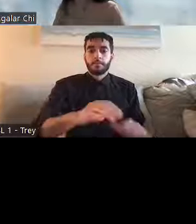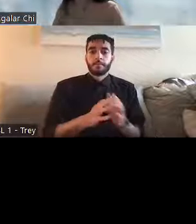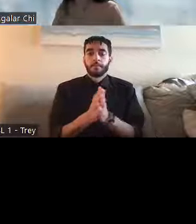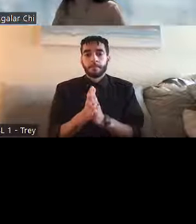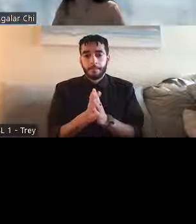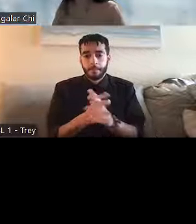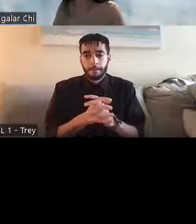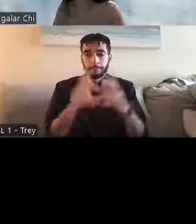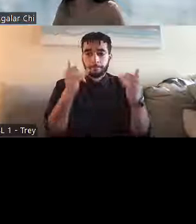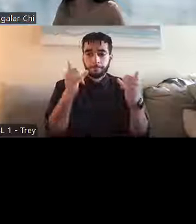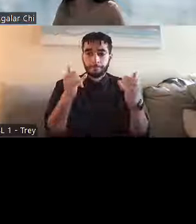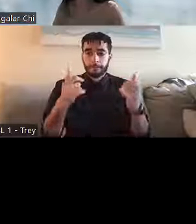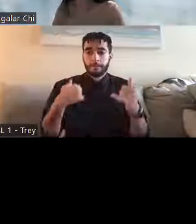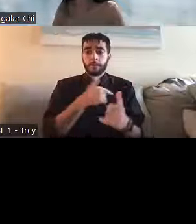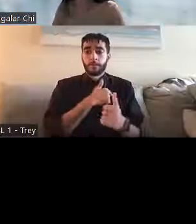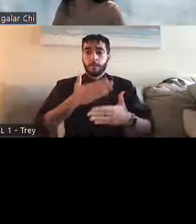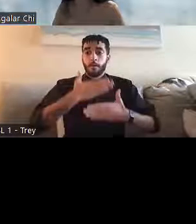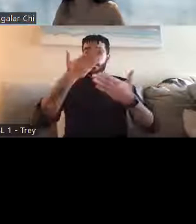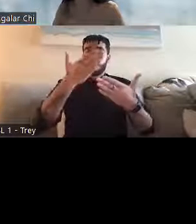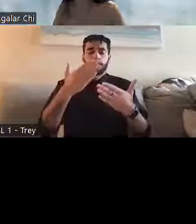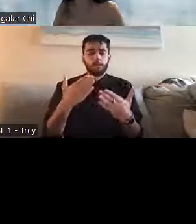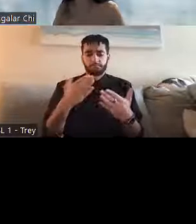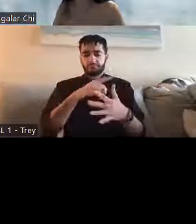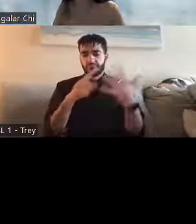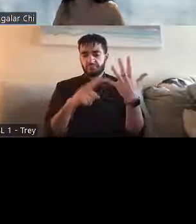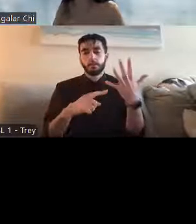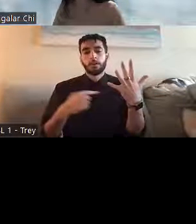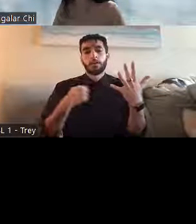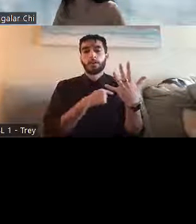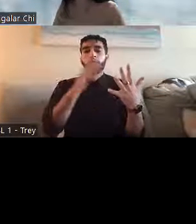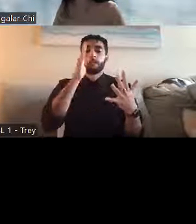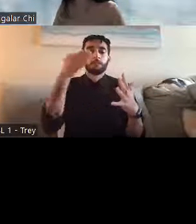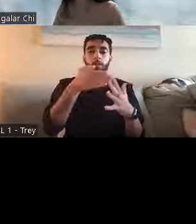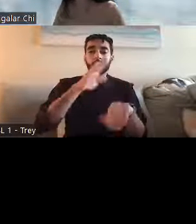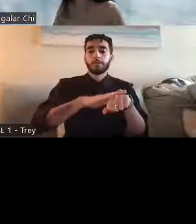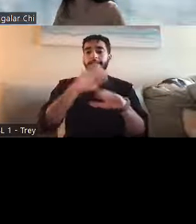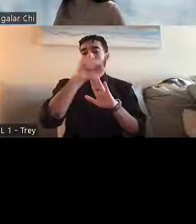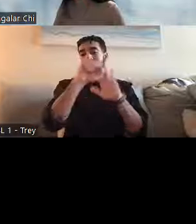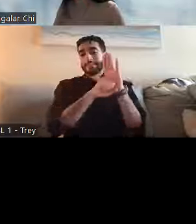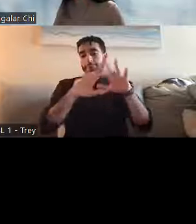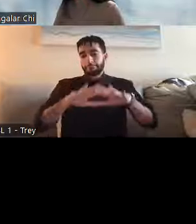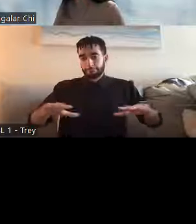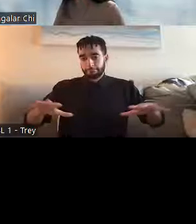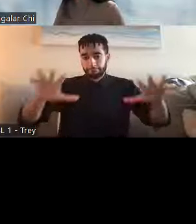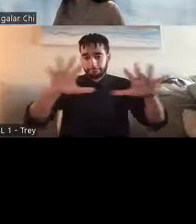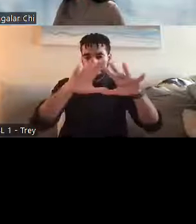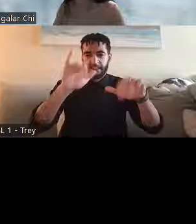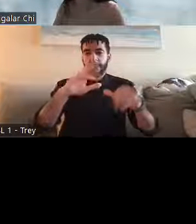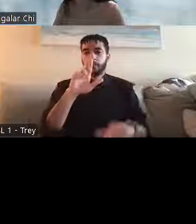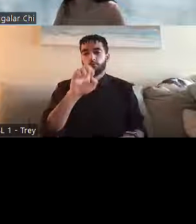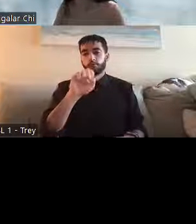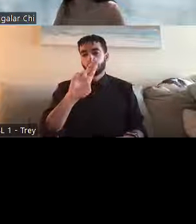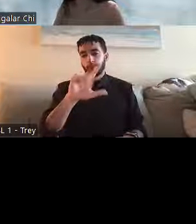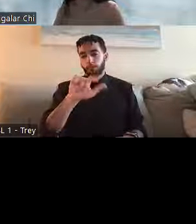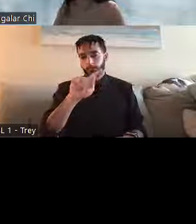And today's presentation, I will be focusing on just the statewide results and not the county level results due to